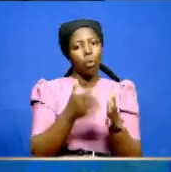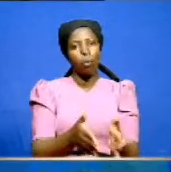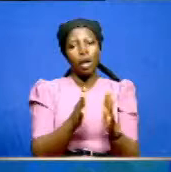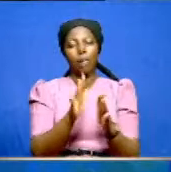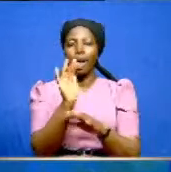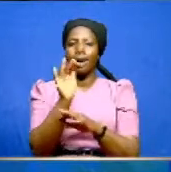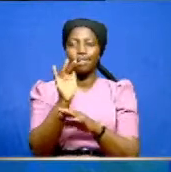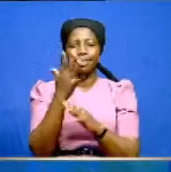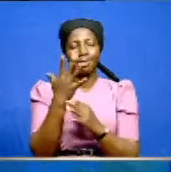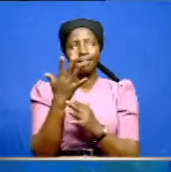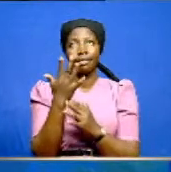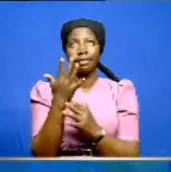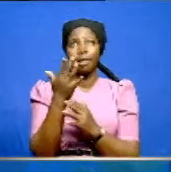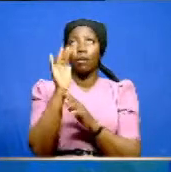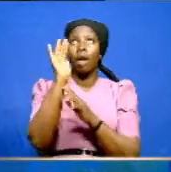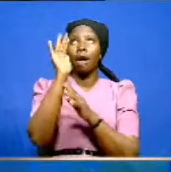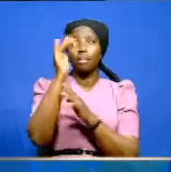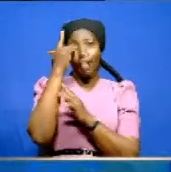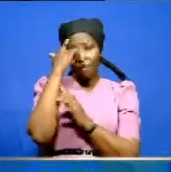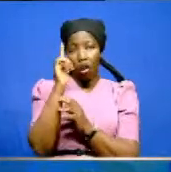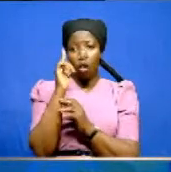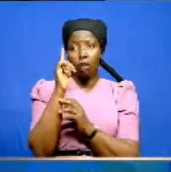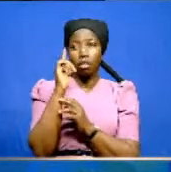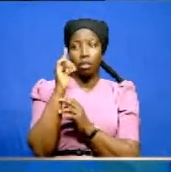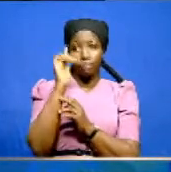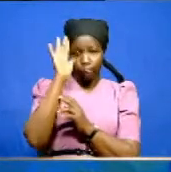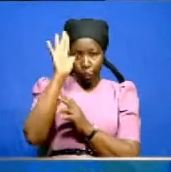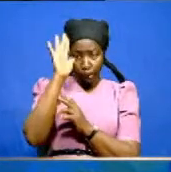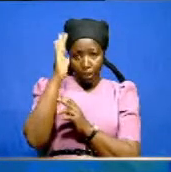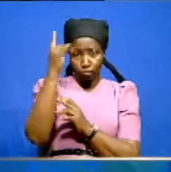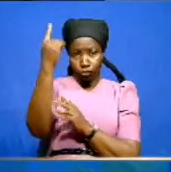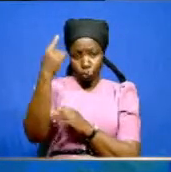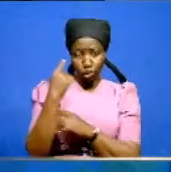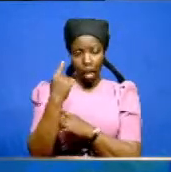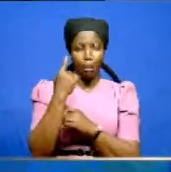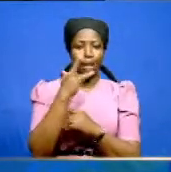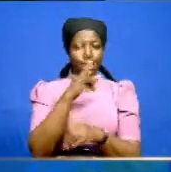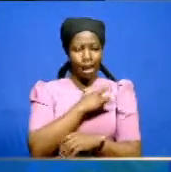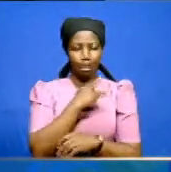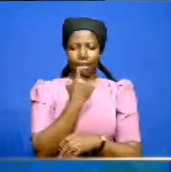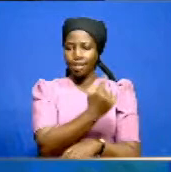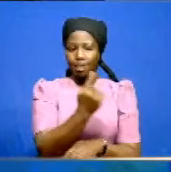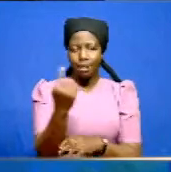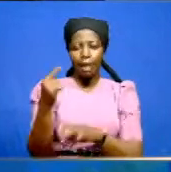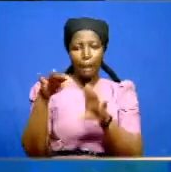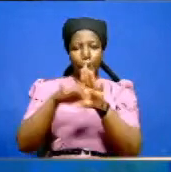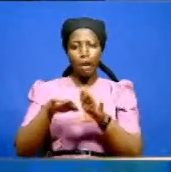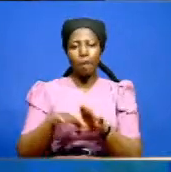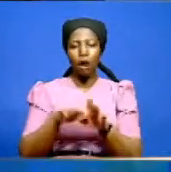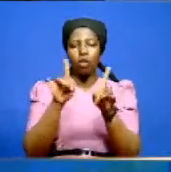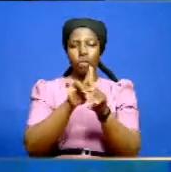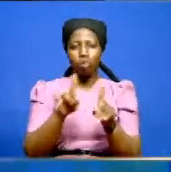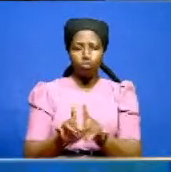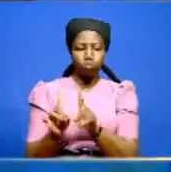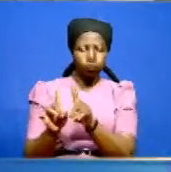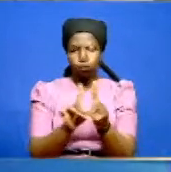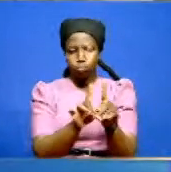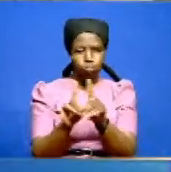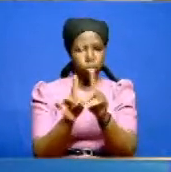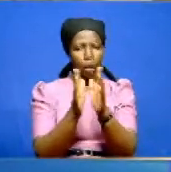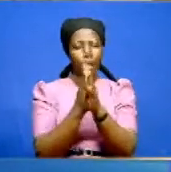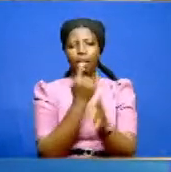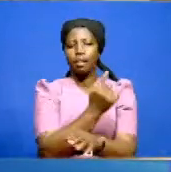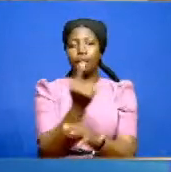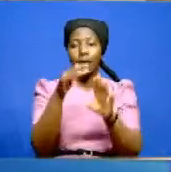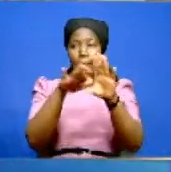thy presence to touch each and every member and to walk with each and every member,